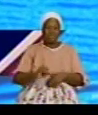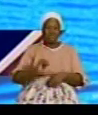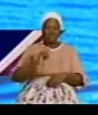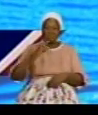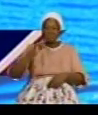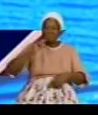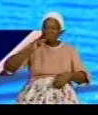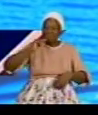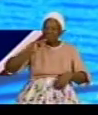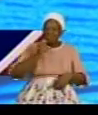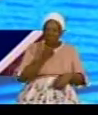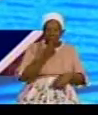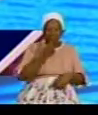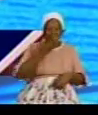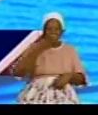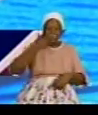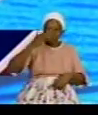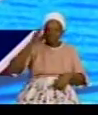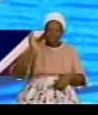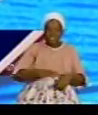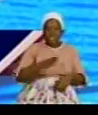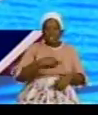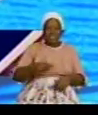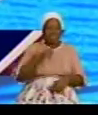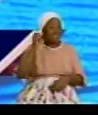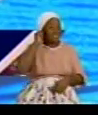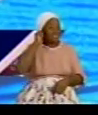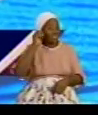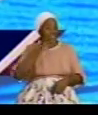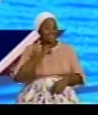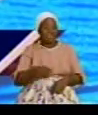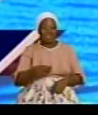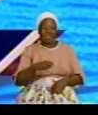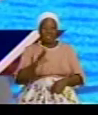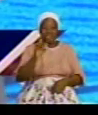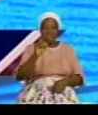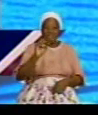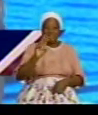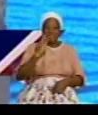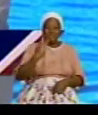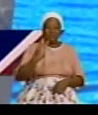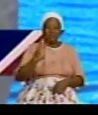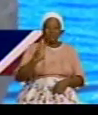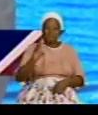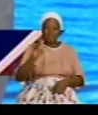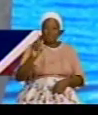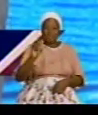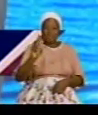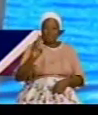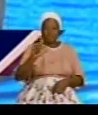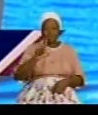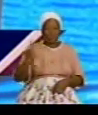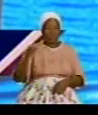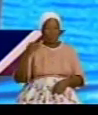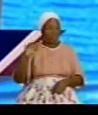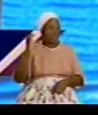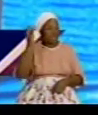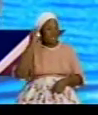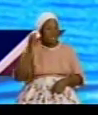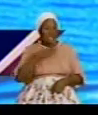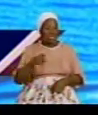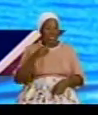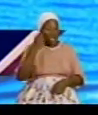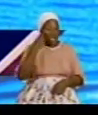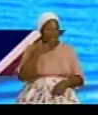gross, and their ears are dull of hearing, and their eyes they have